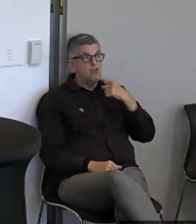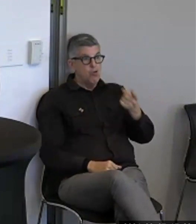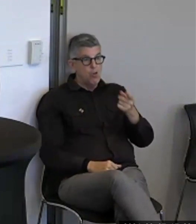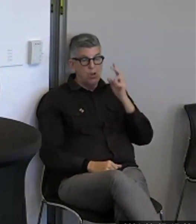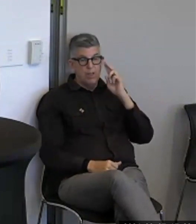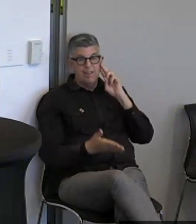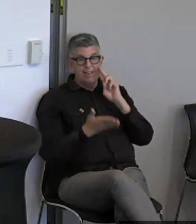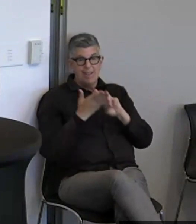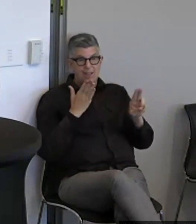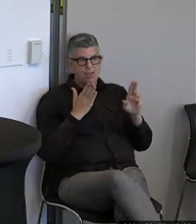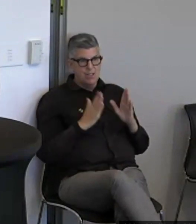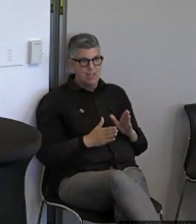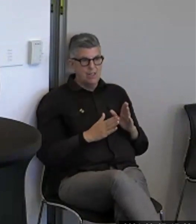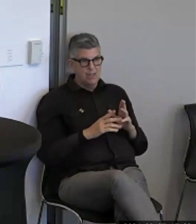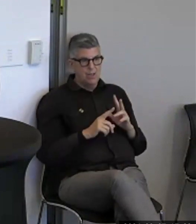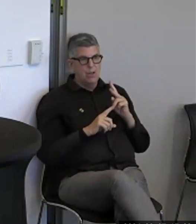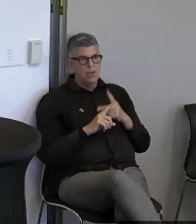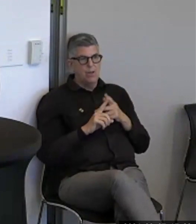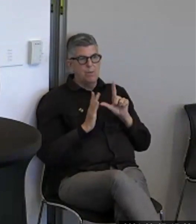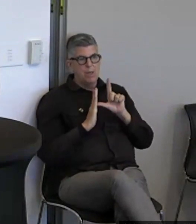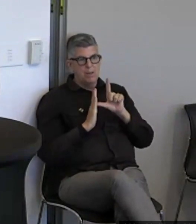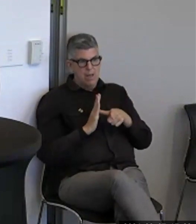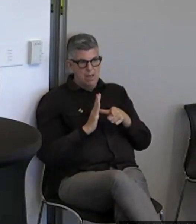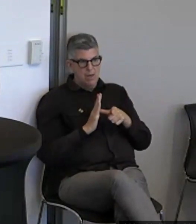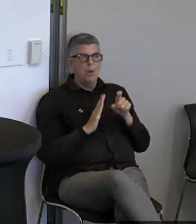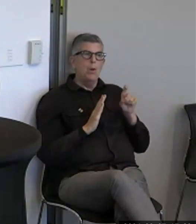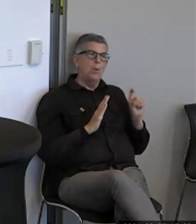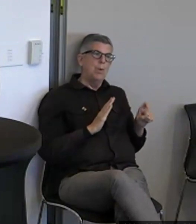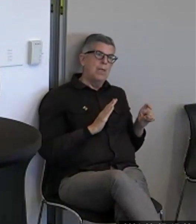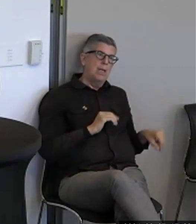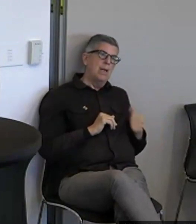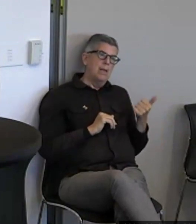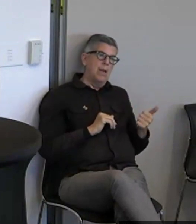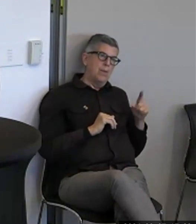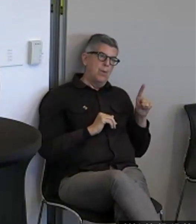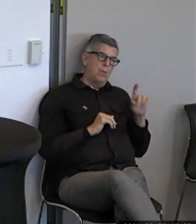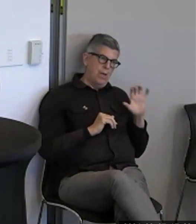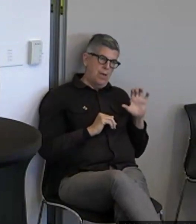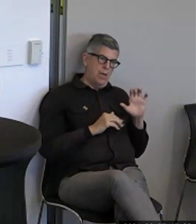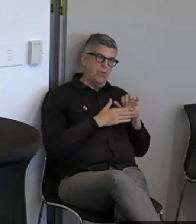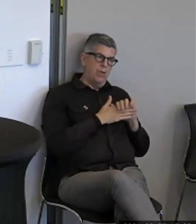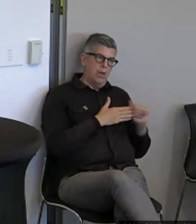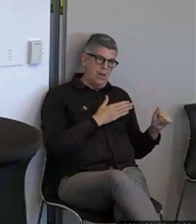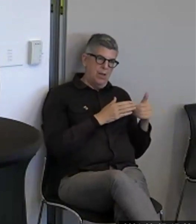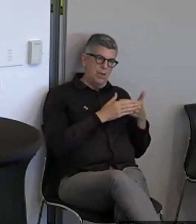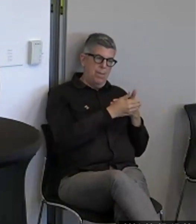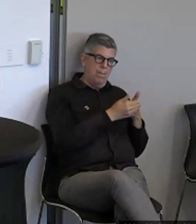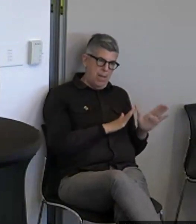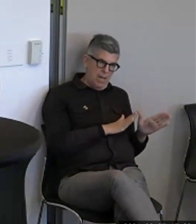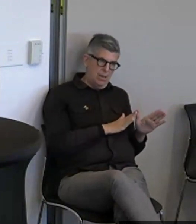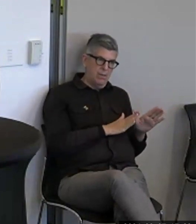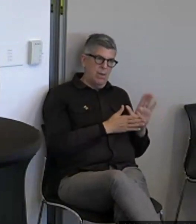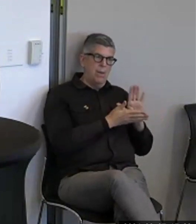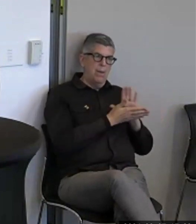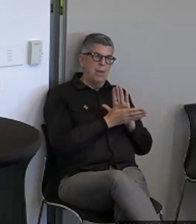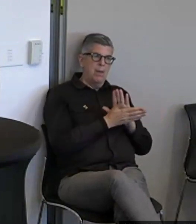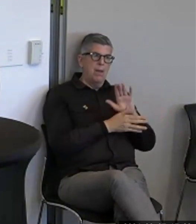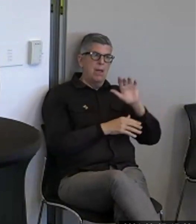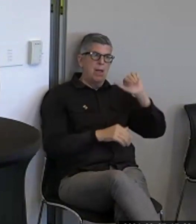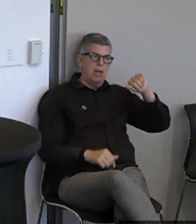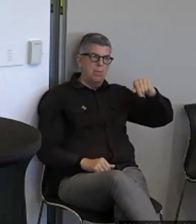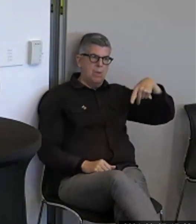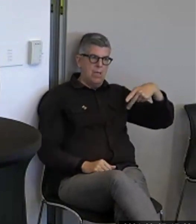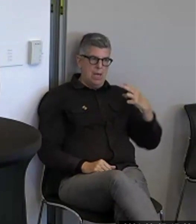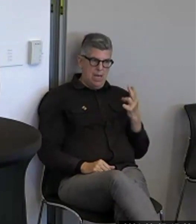secretary, 2 months later, we need another $100 box of paper. But APH would be